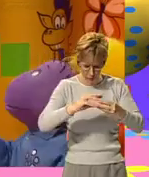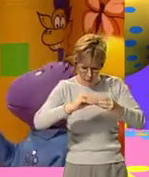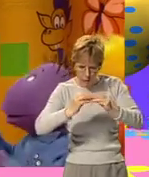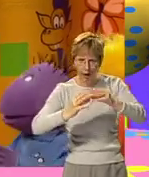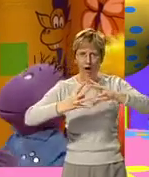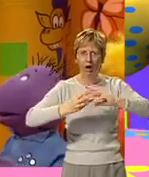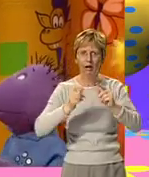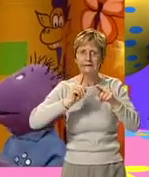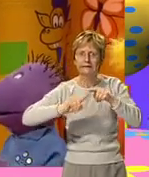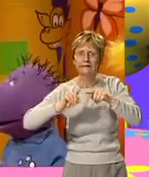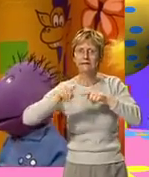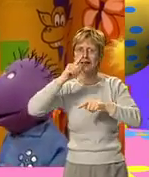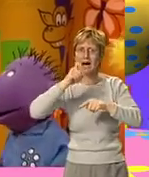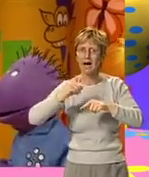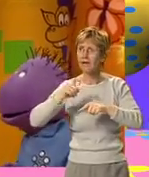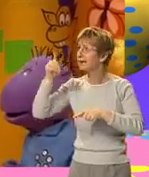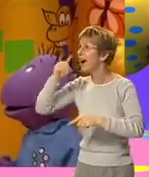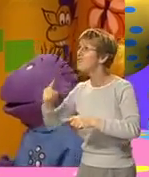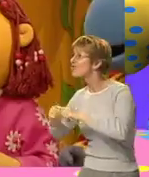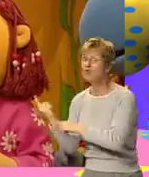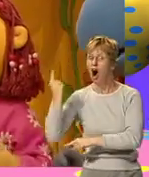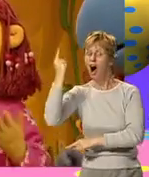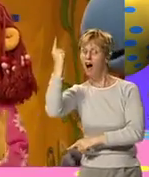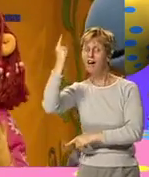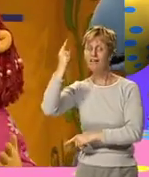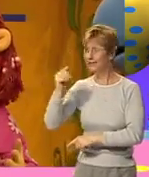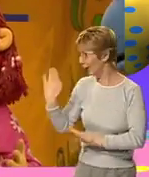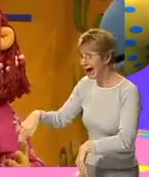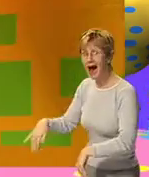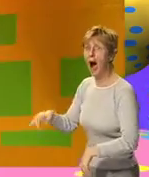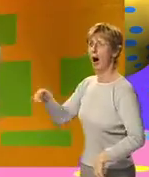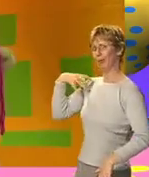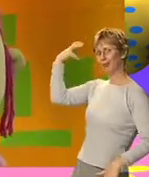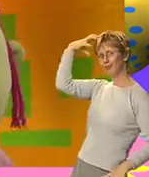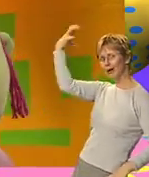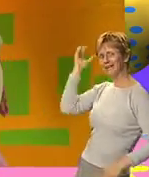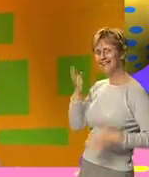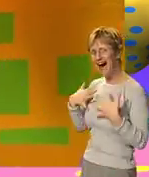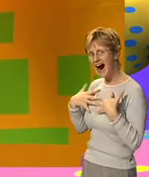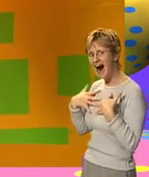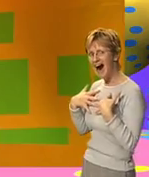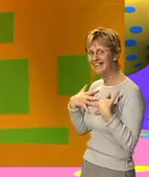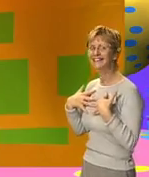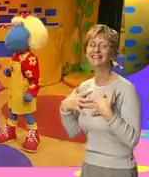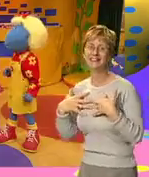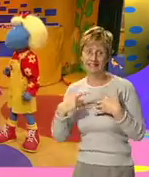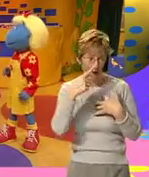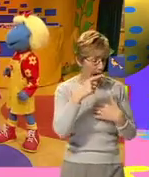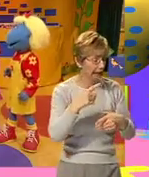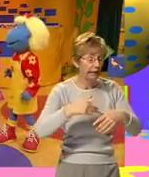you make it rocket ship shaped? Of course. Can you make a princess? You can make it any shape you